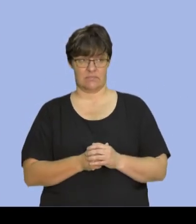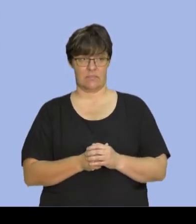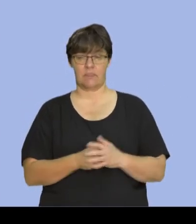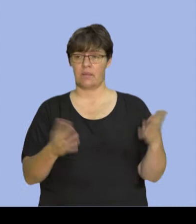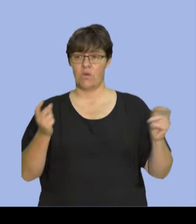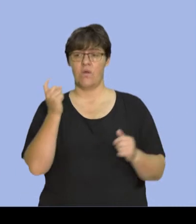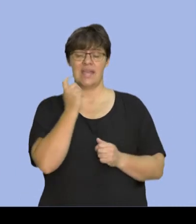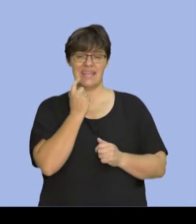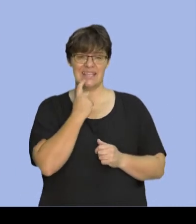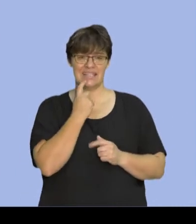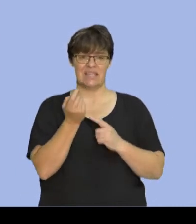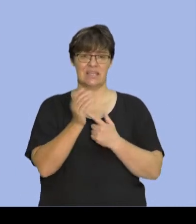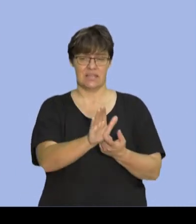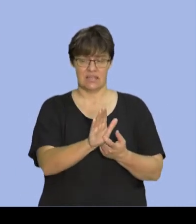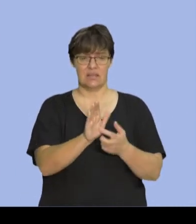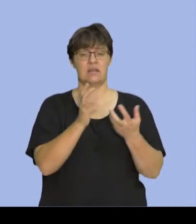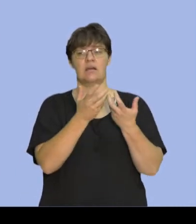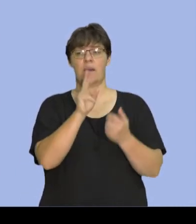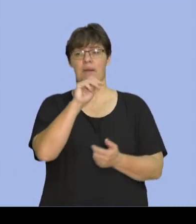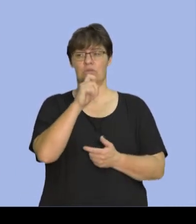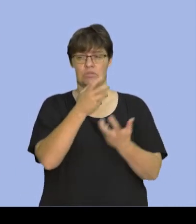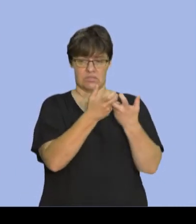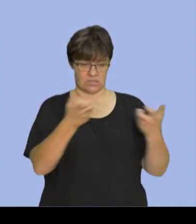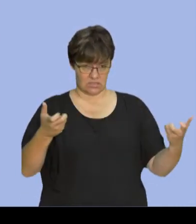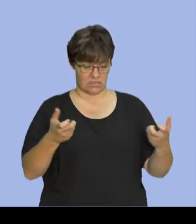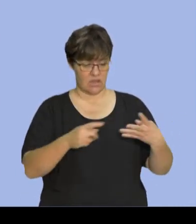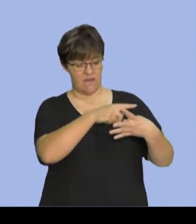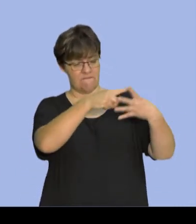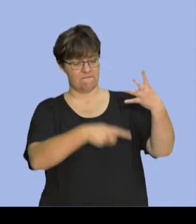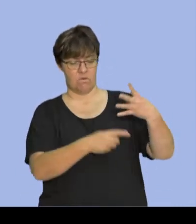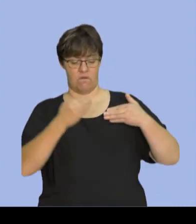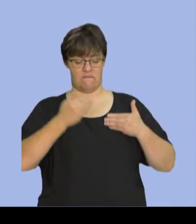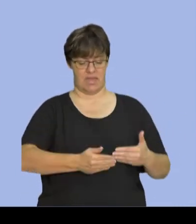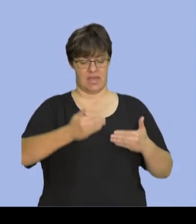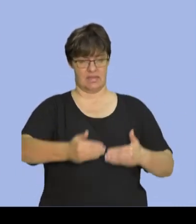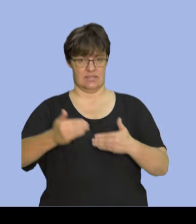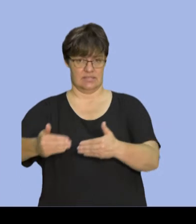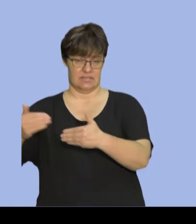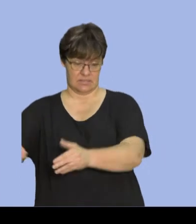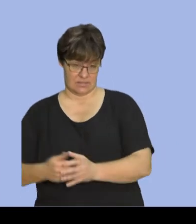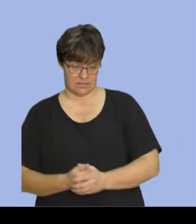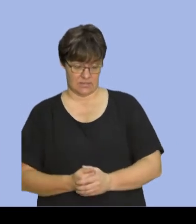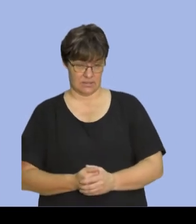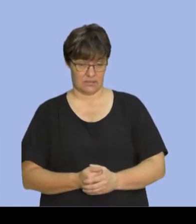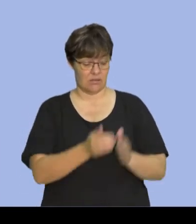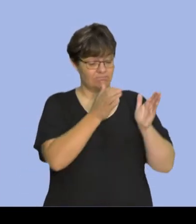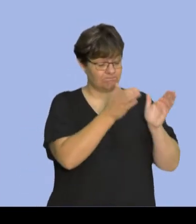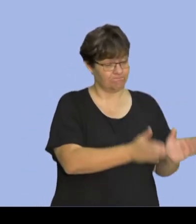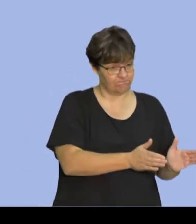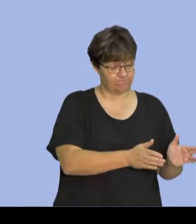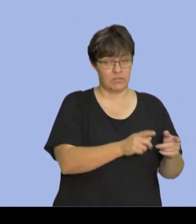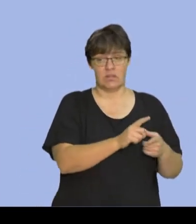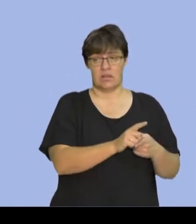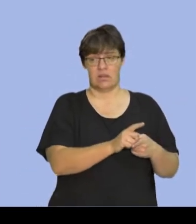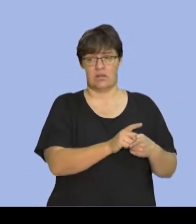To make it easier to describe, we divide mitosis into four phases. And the four phases that are present